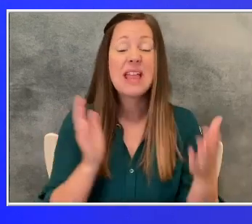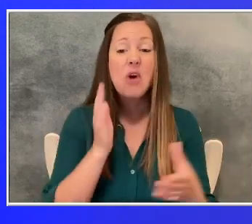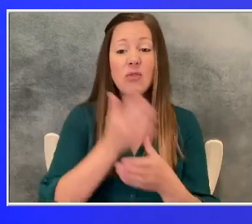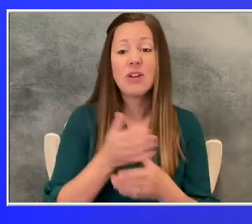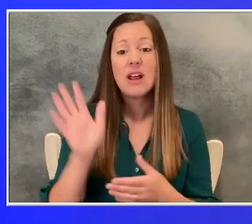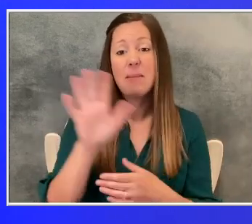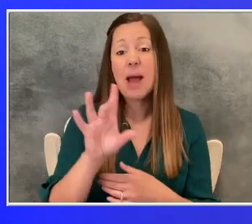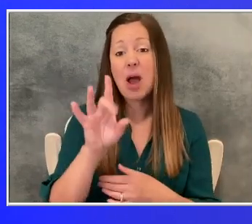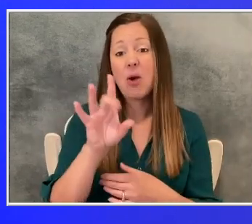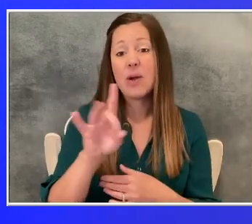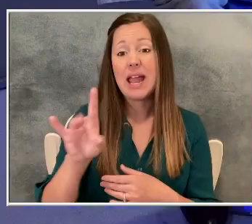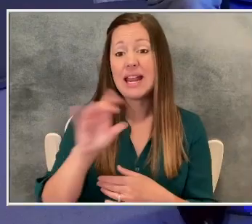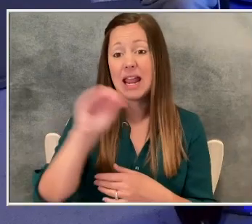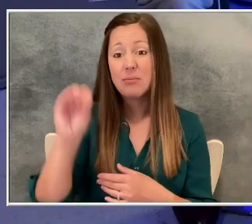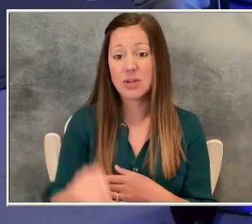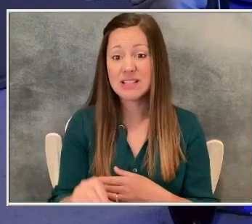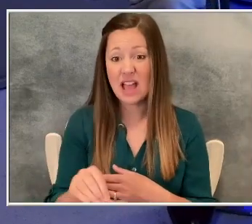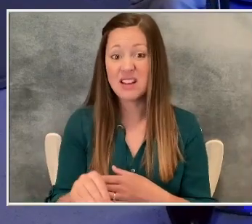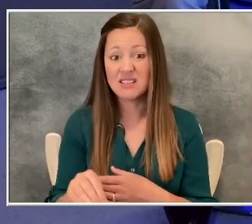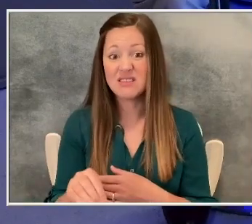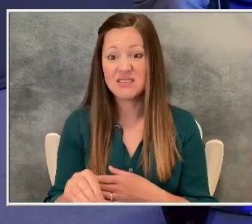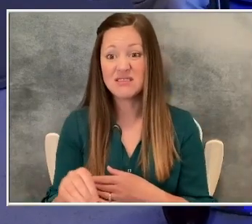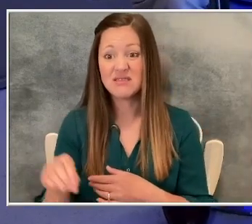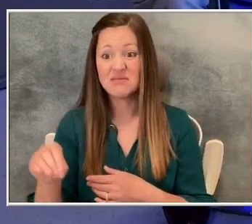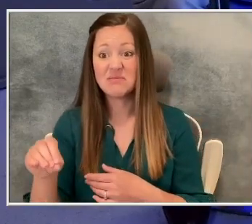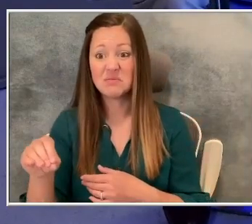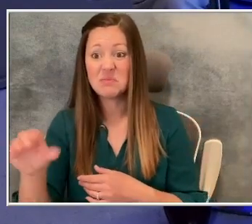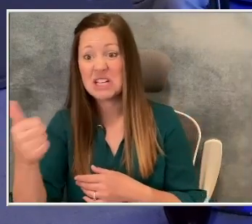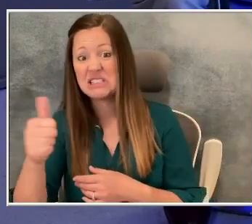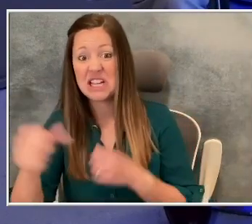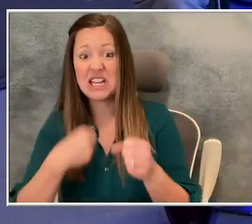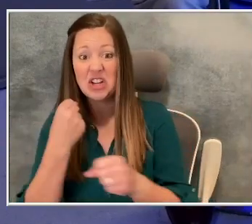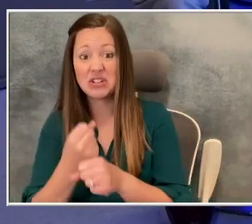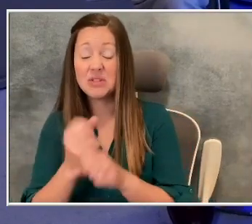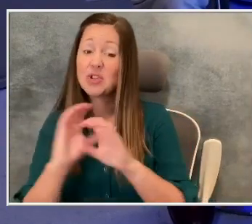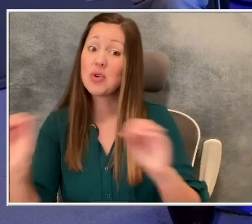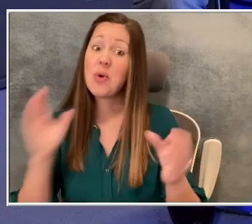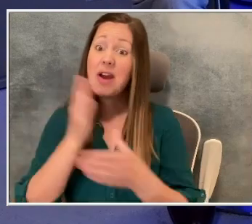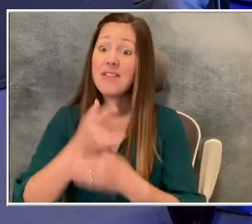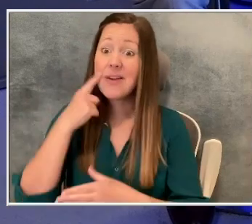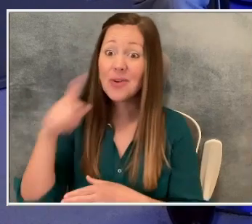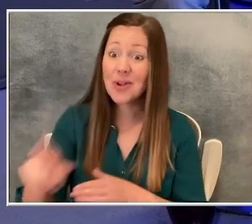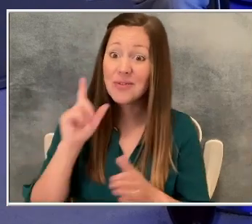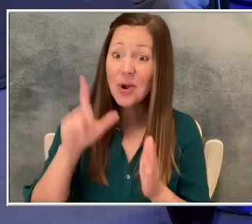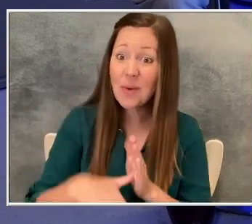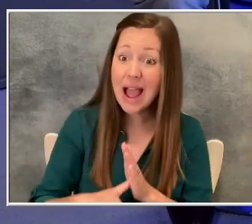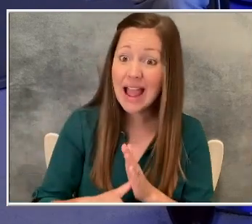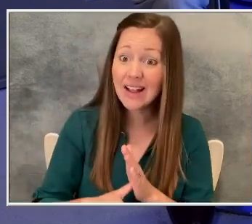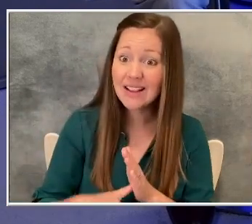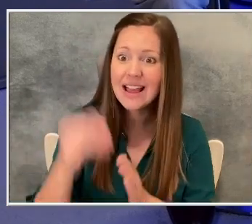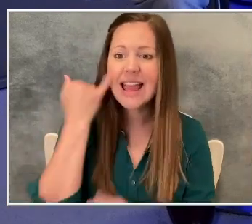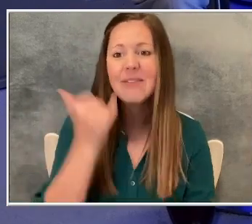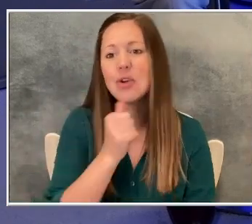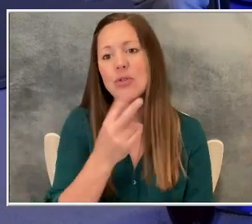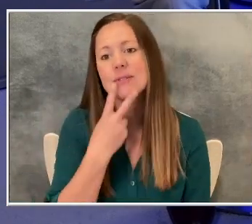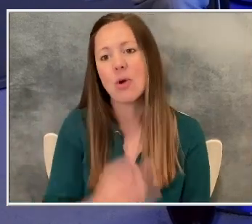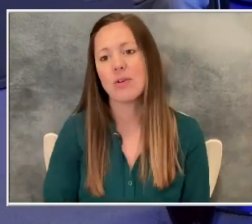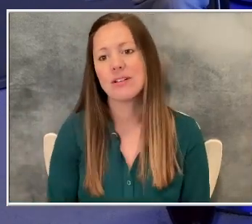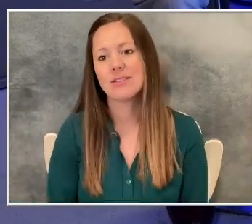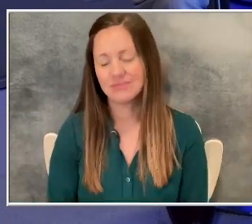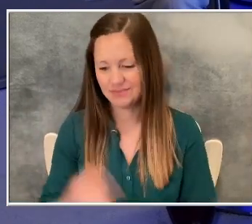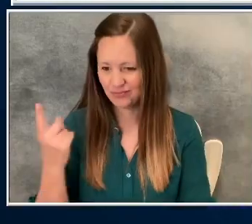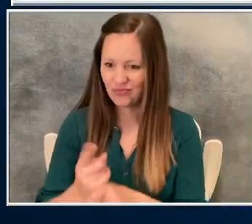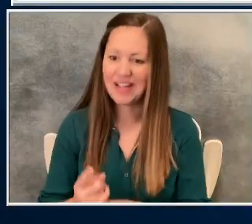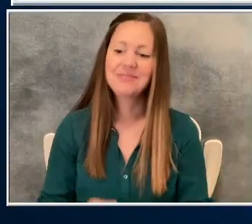88% at 10 years. Okay, so that's pretty good. So no interventions for you for a while, it sounds like, as long as you don't smoke. Yeah, right. Perfect, okay. Right.